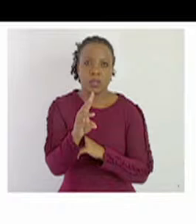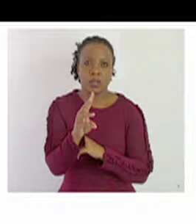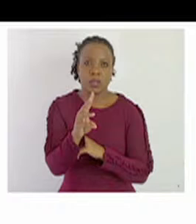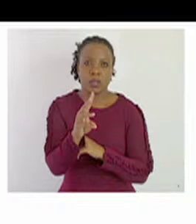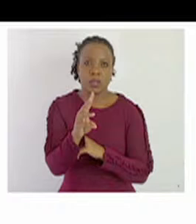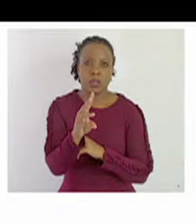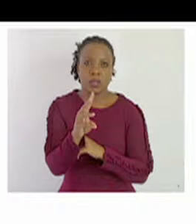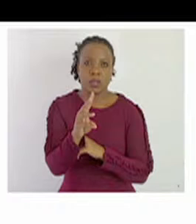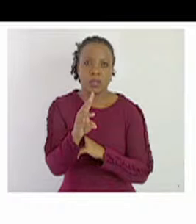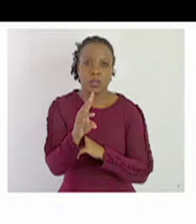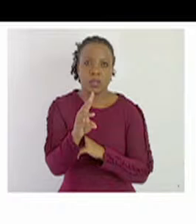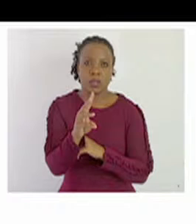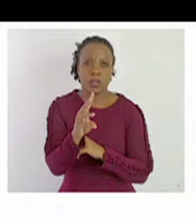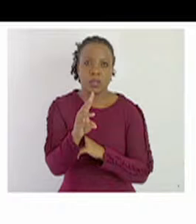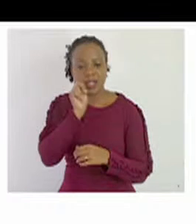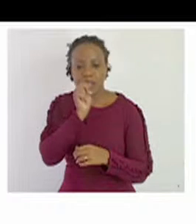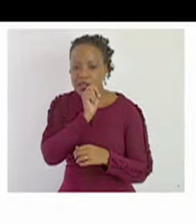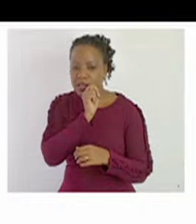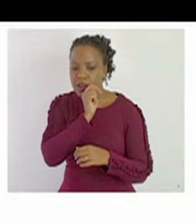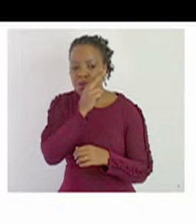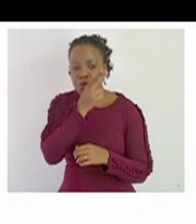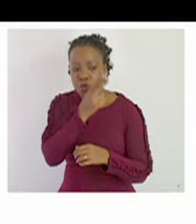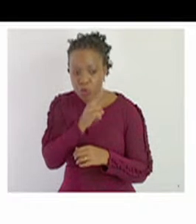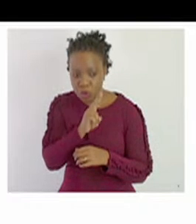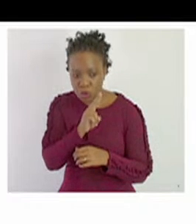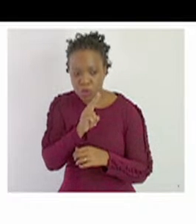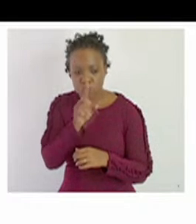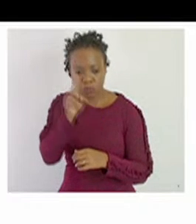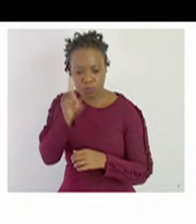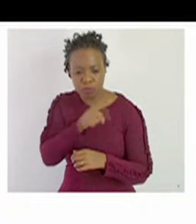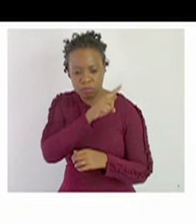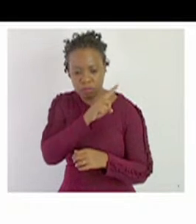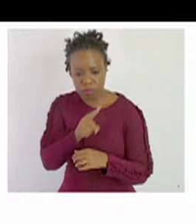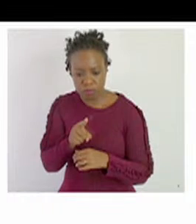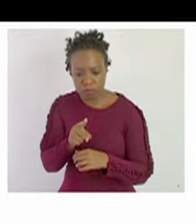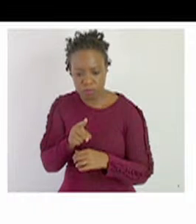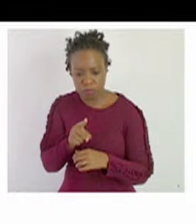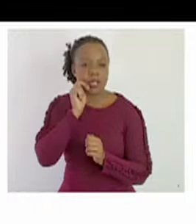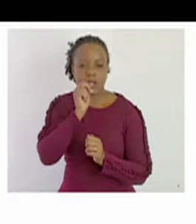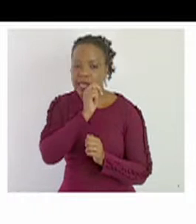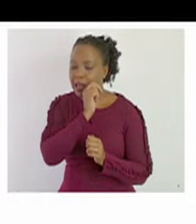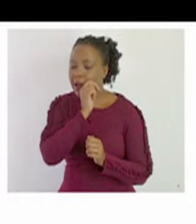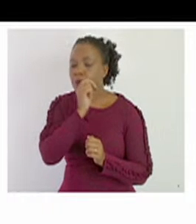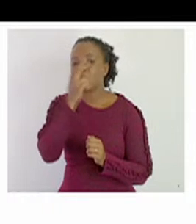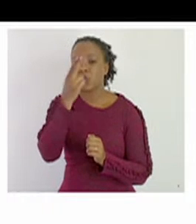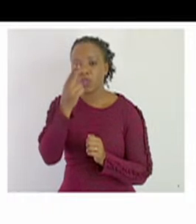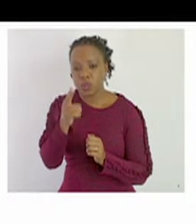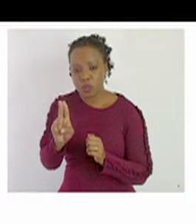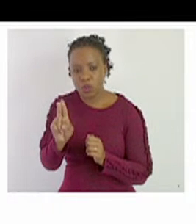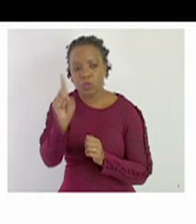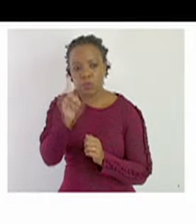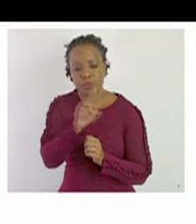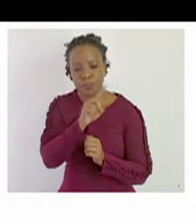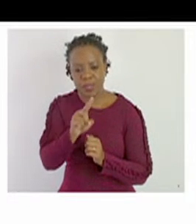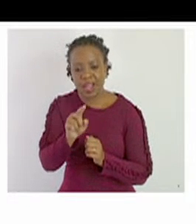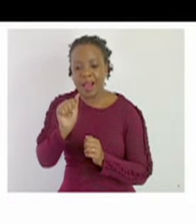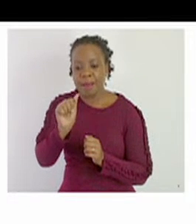by crossing out words. The abstract nouns by crossing out words. All right.